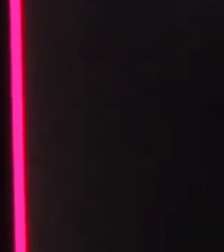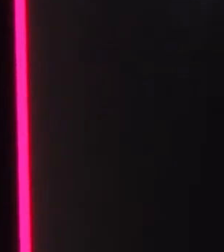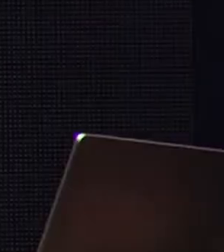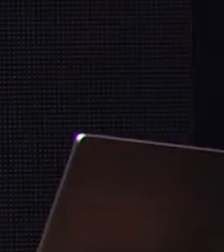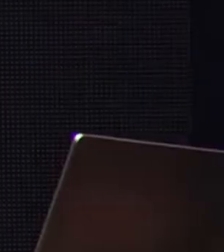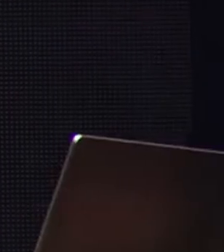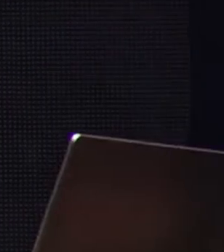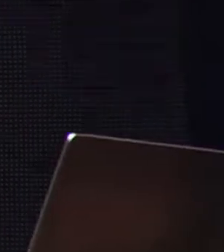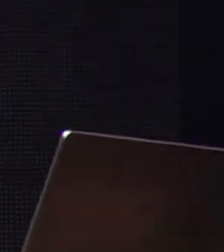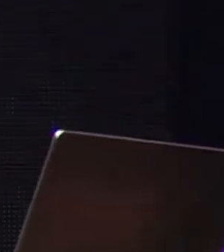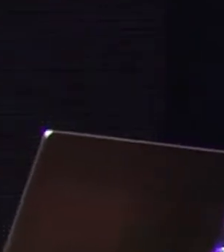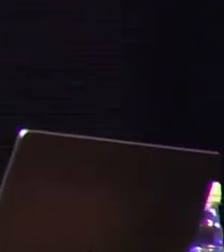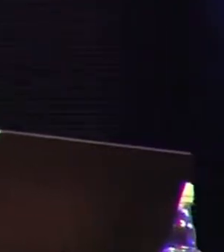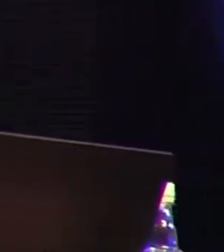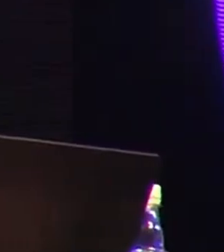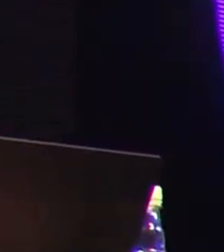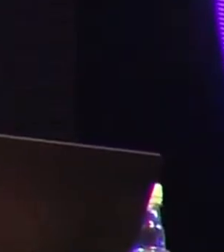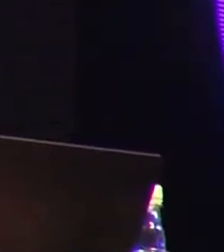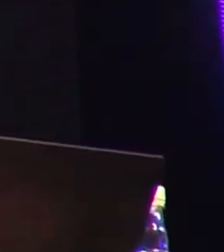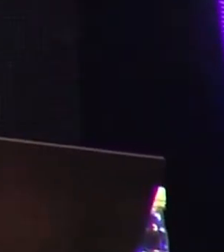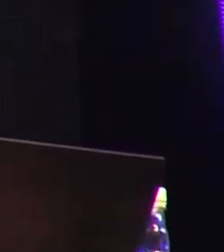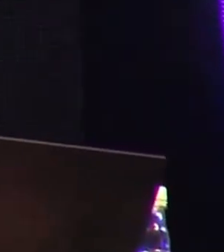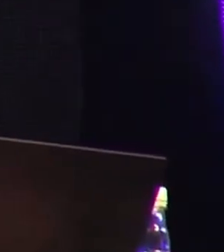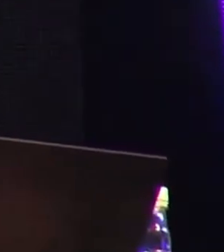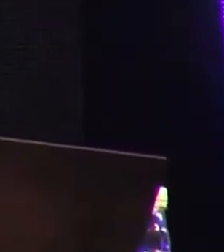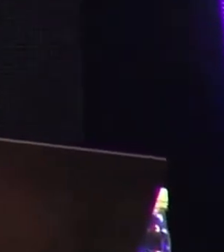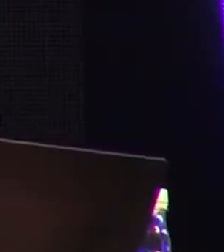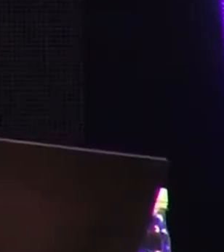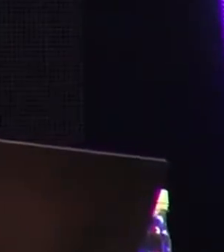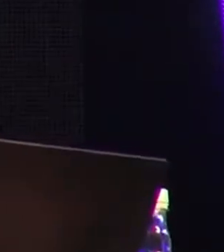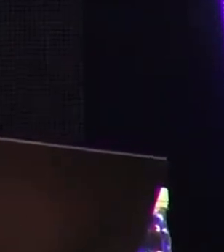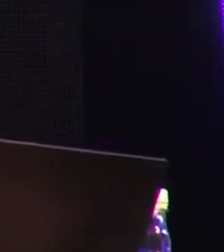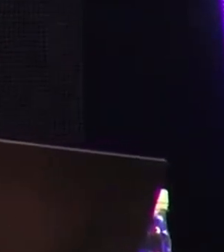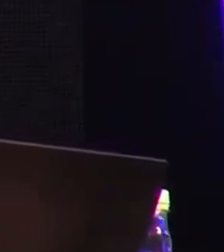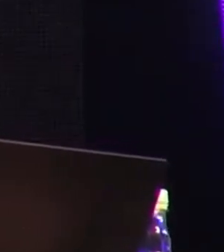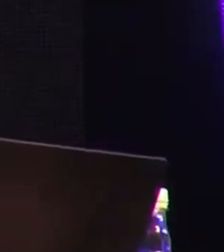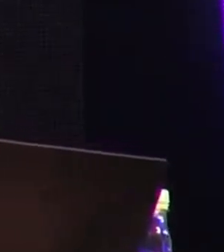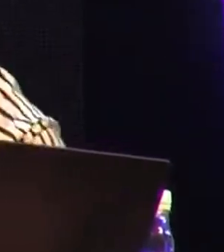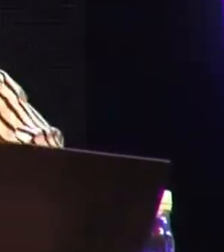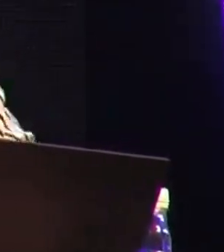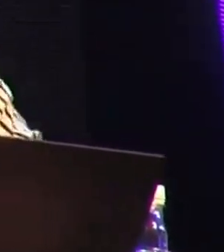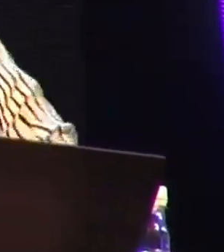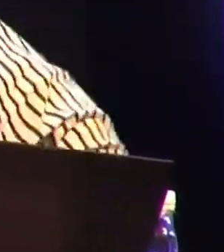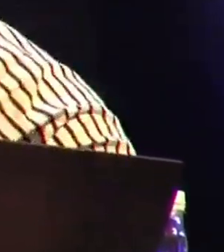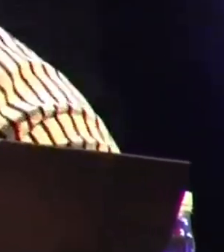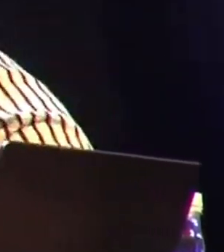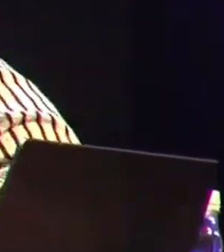the multi-platform content strategy that we used at HBO, where I used to work,